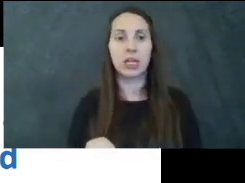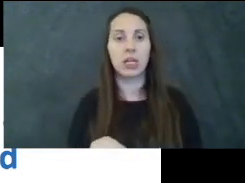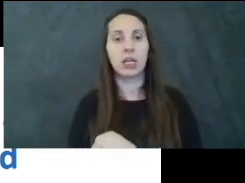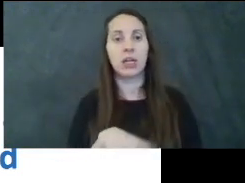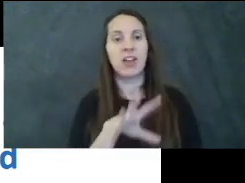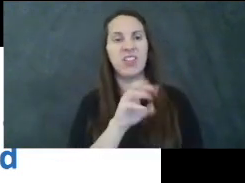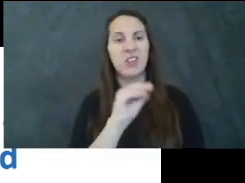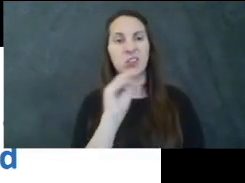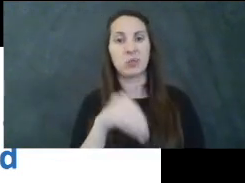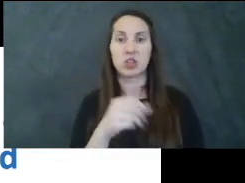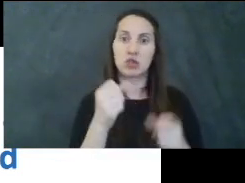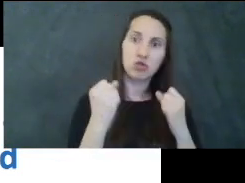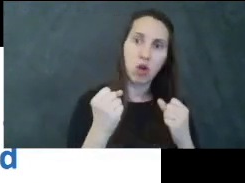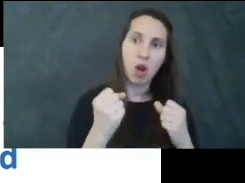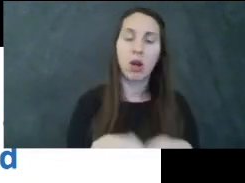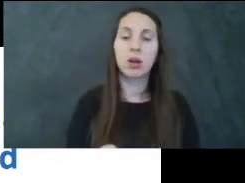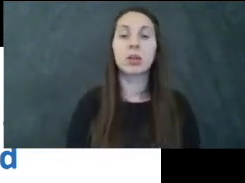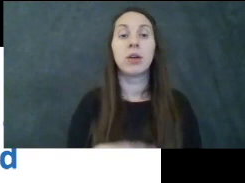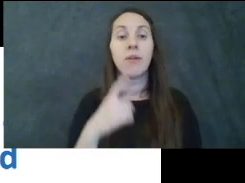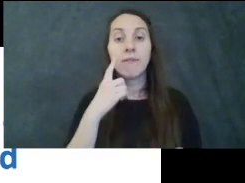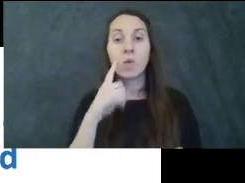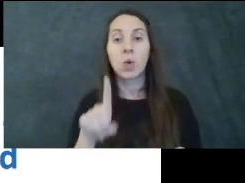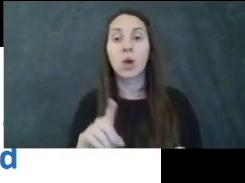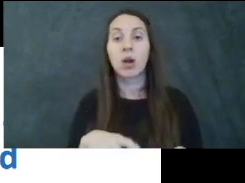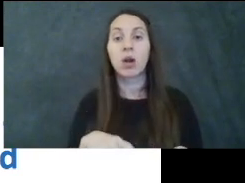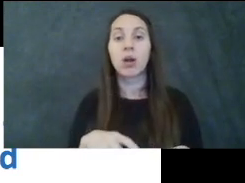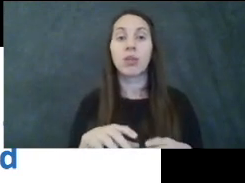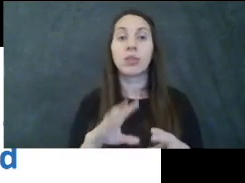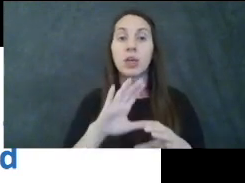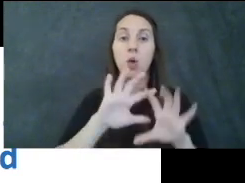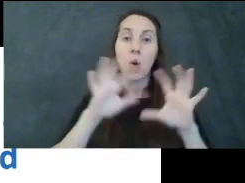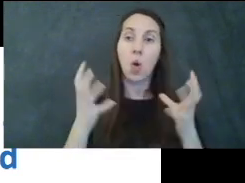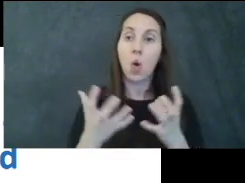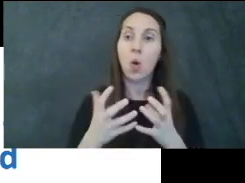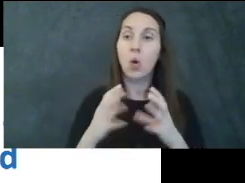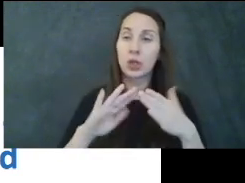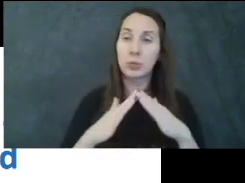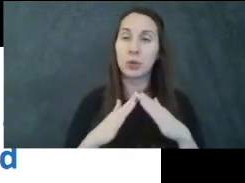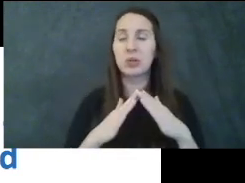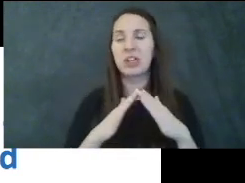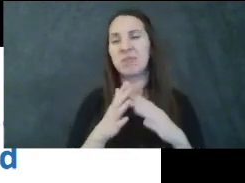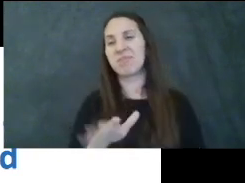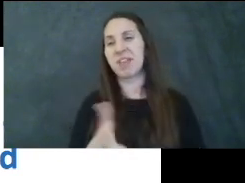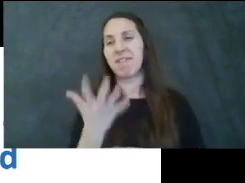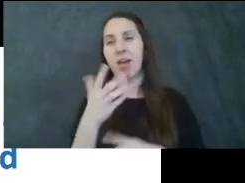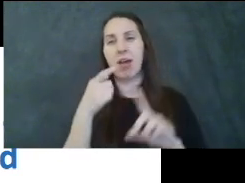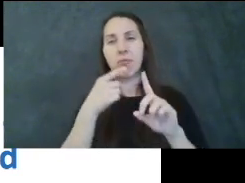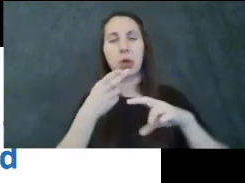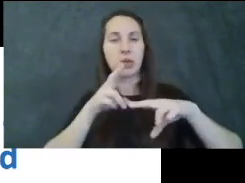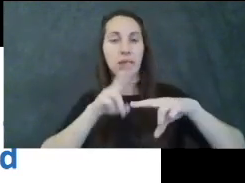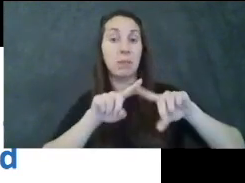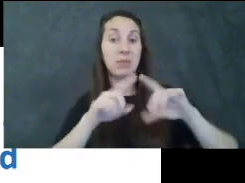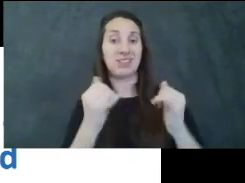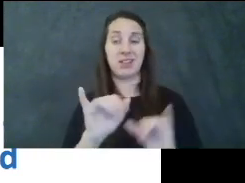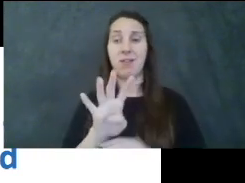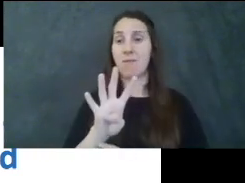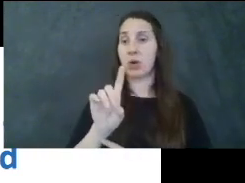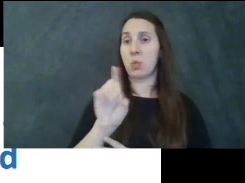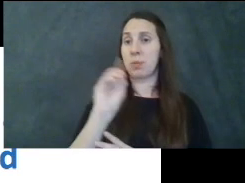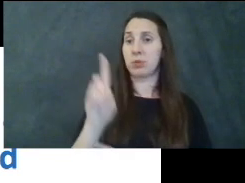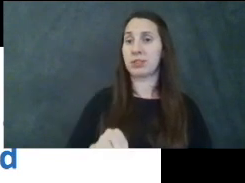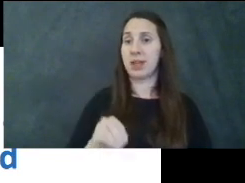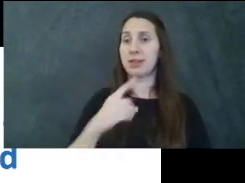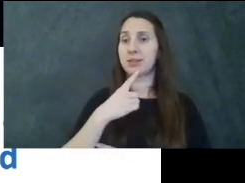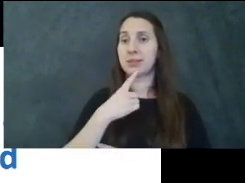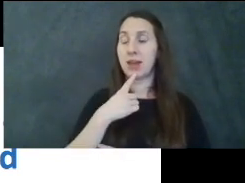community, a more modest 5-point gain, but still 41% saying, I strongly agree that